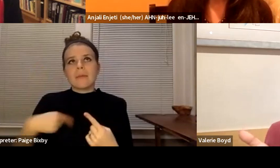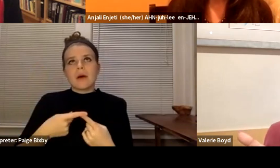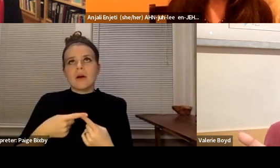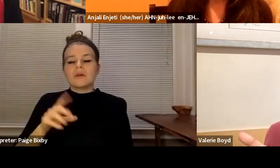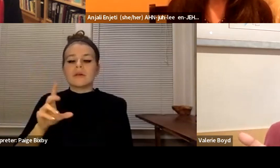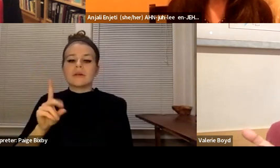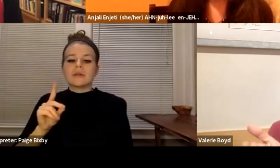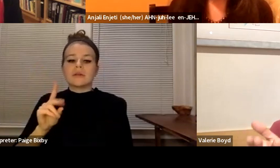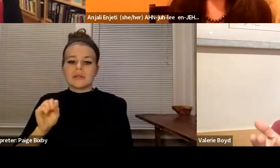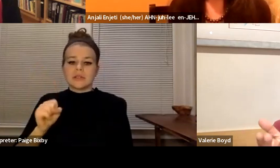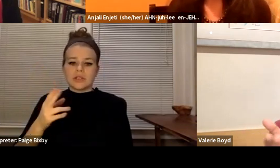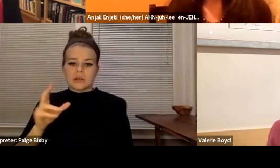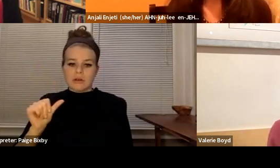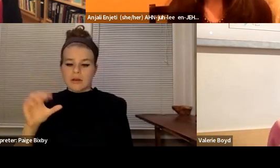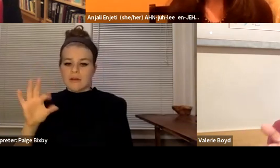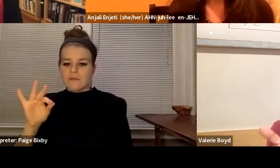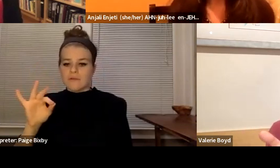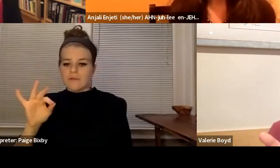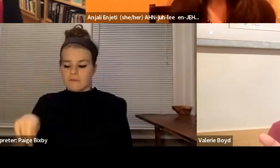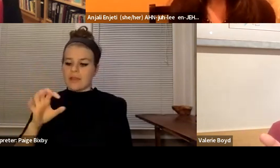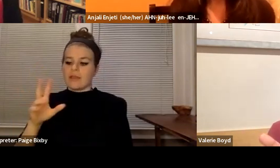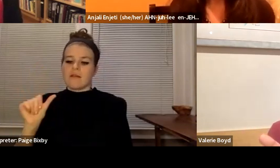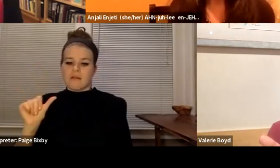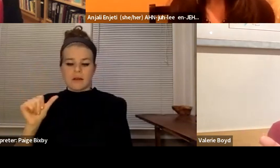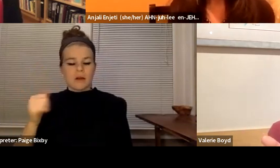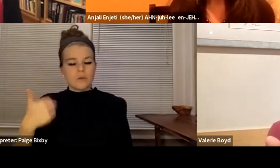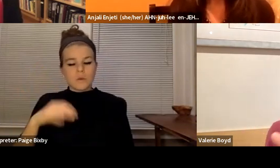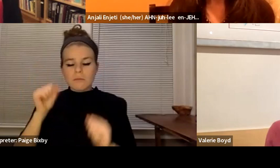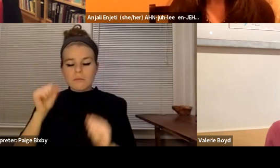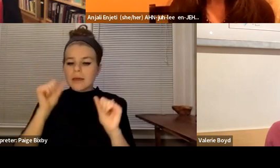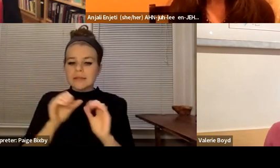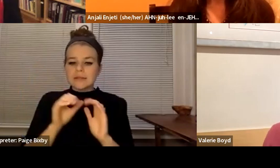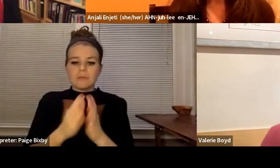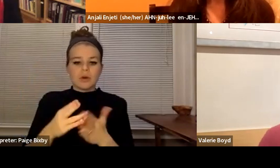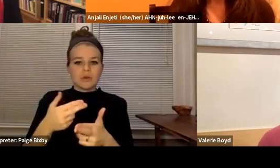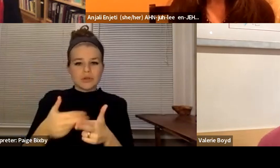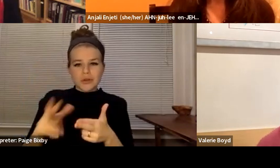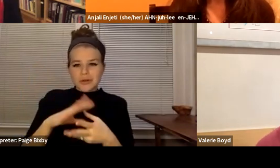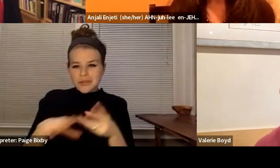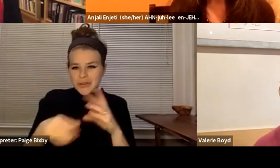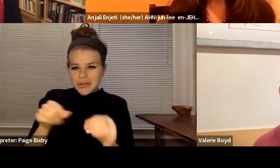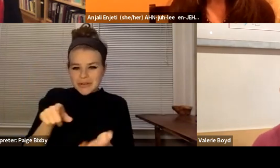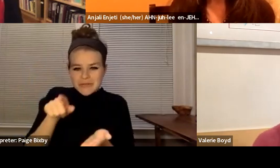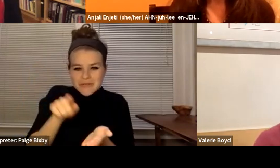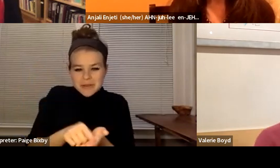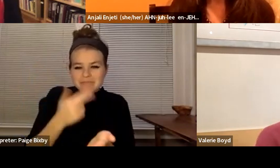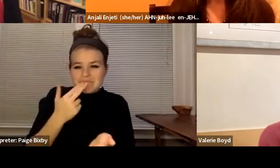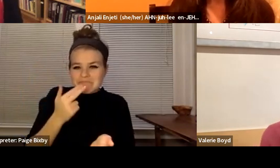Disha Filya, who did an amazing book of short stories that was published by Tiny West Virginia University